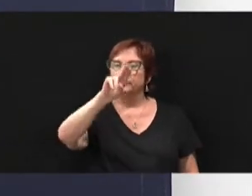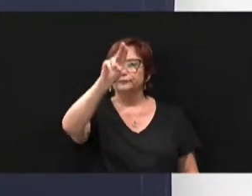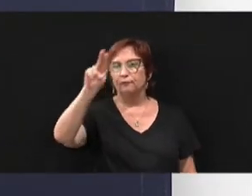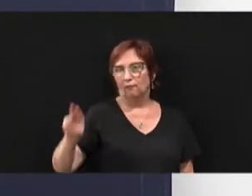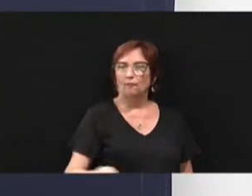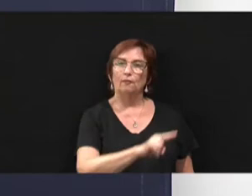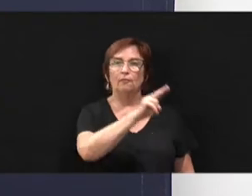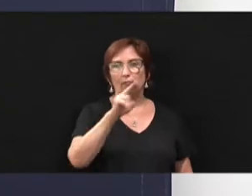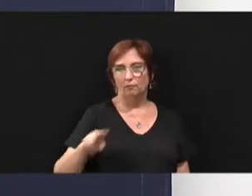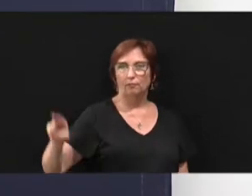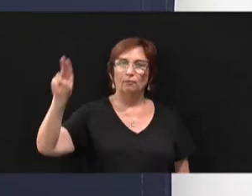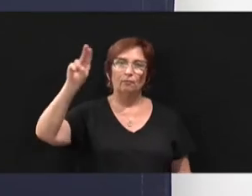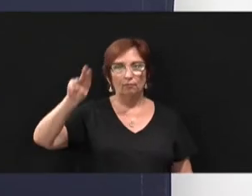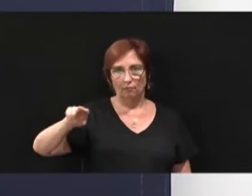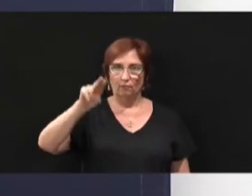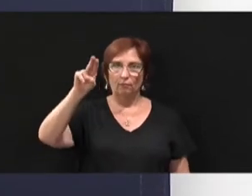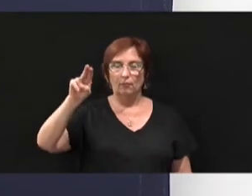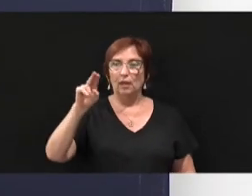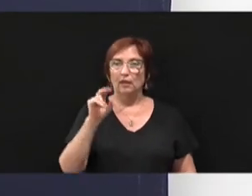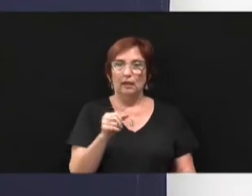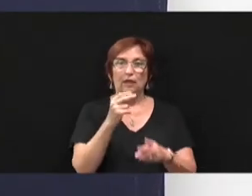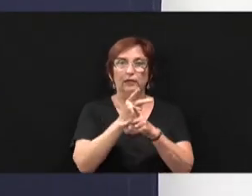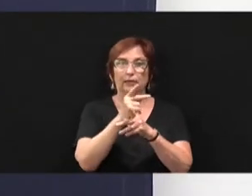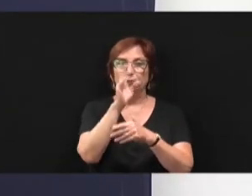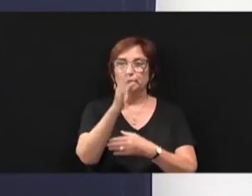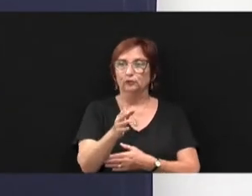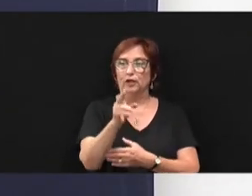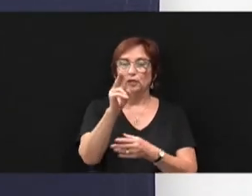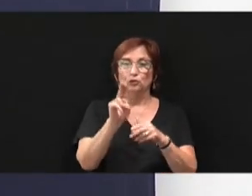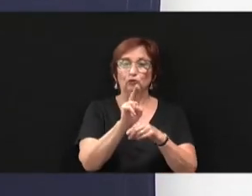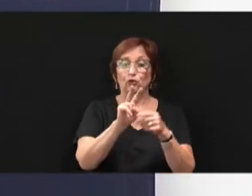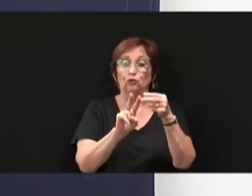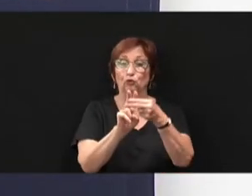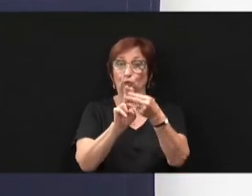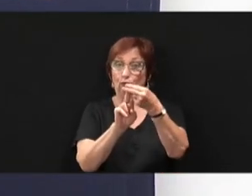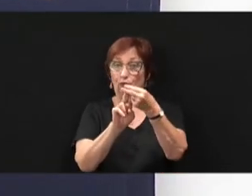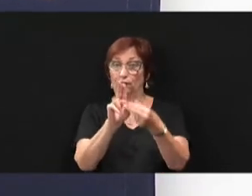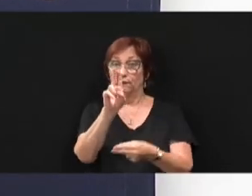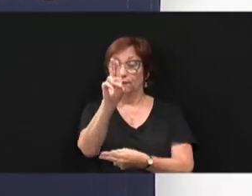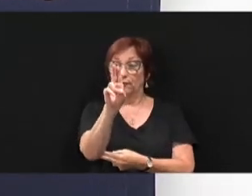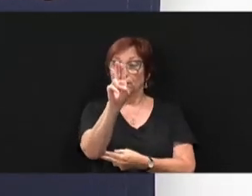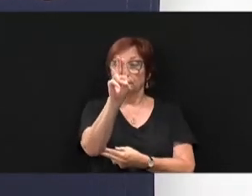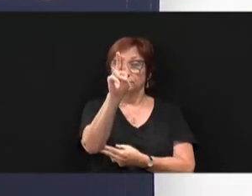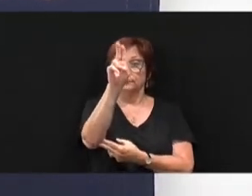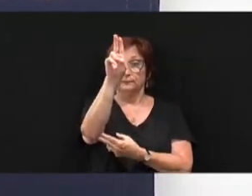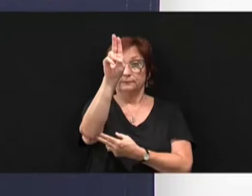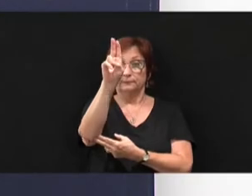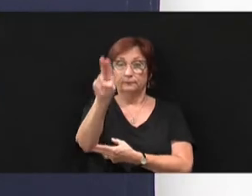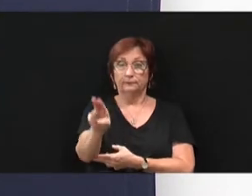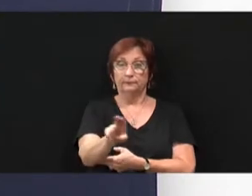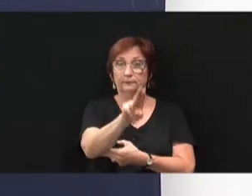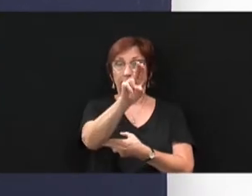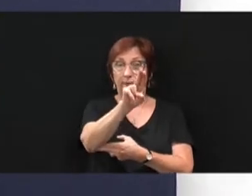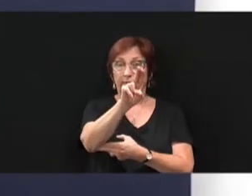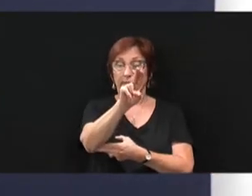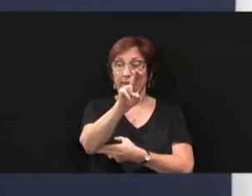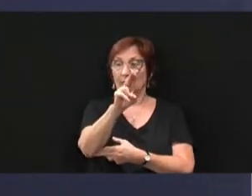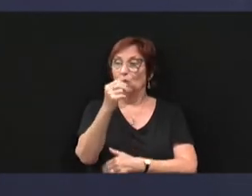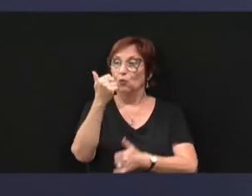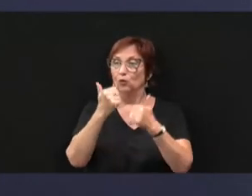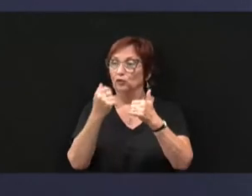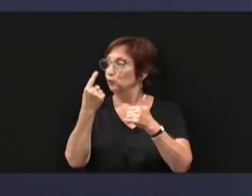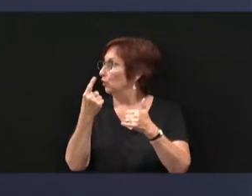Now, keep it nice and straight. Use those two fingers. Which one do you feel more up here?